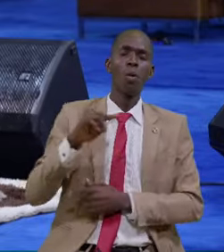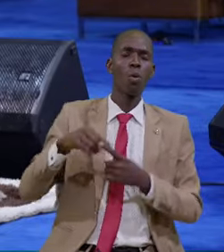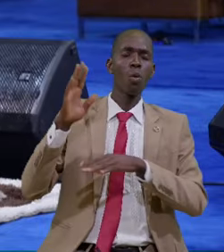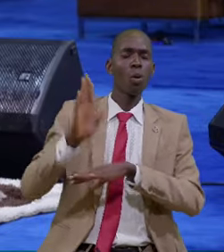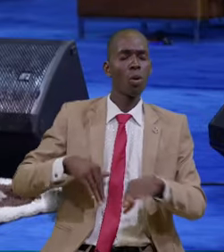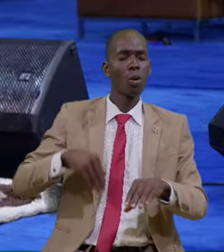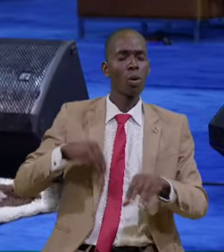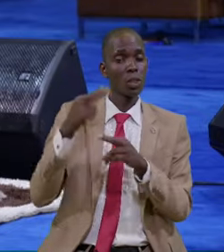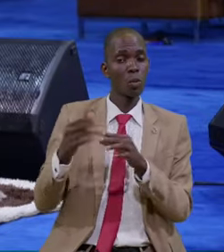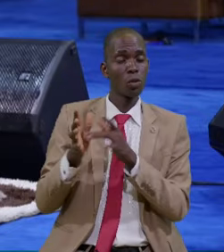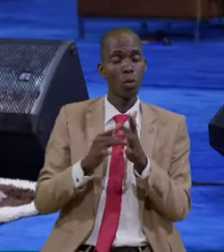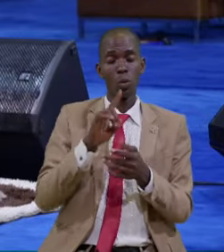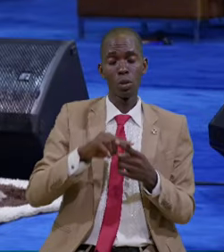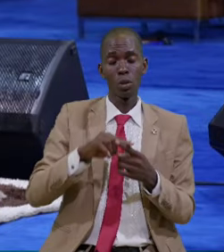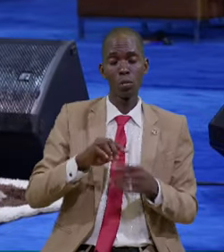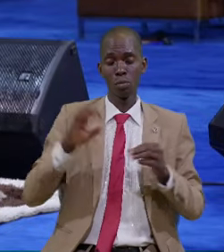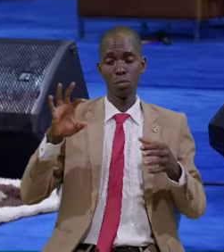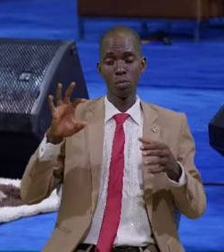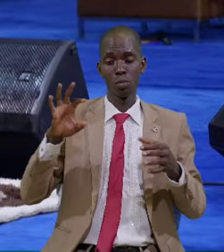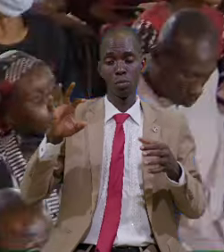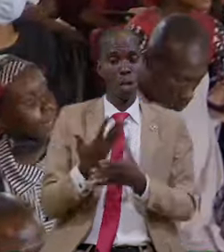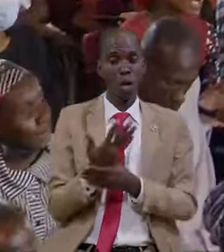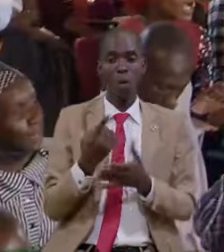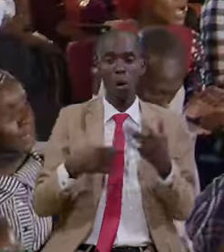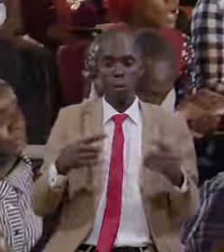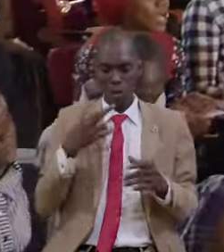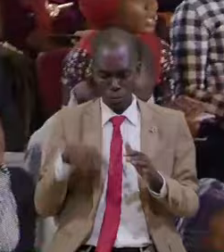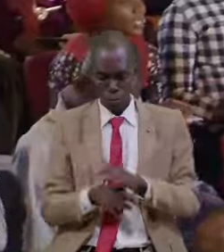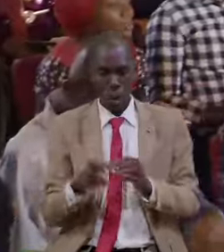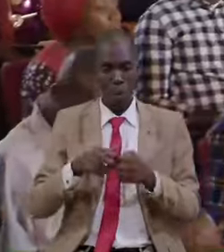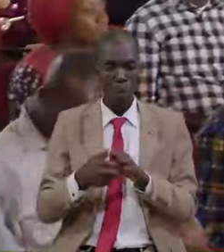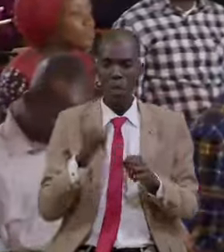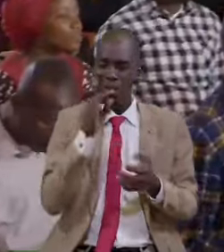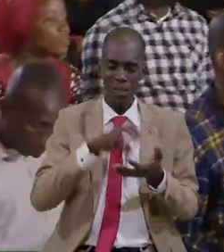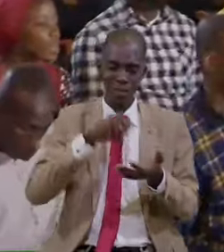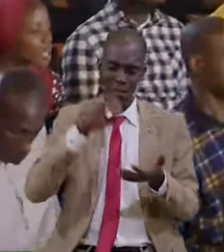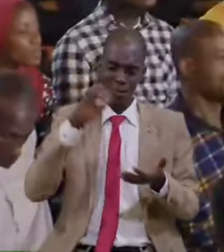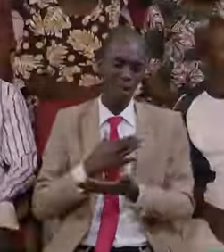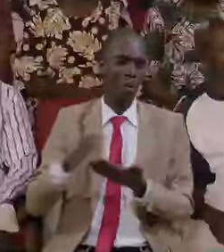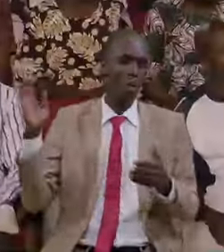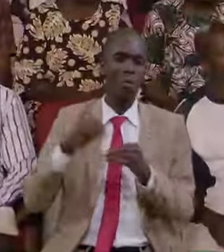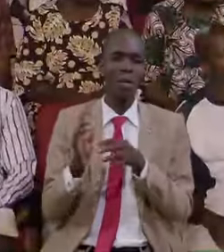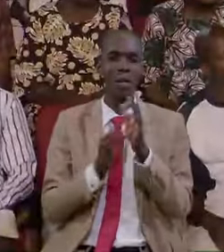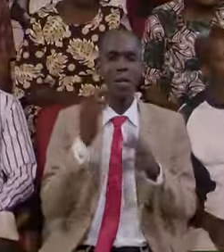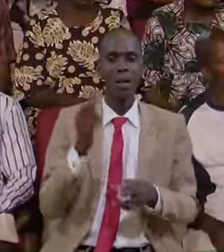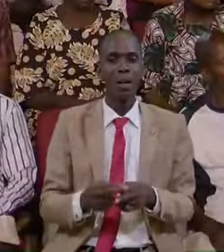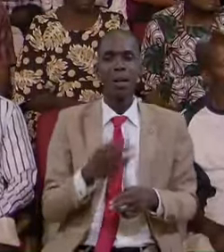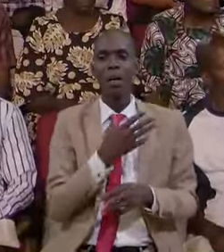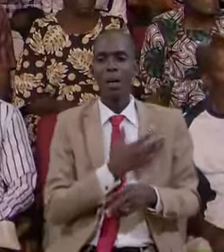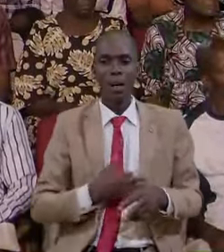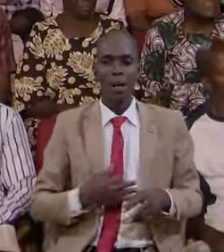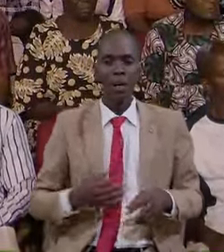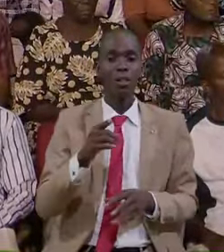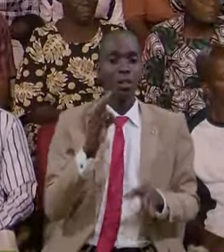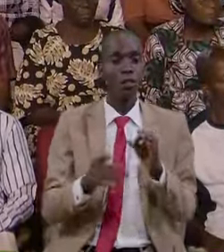remove your hand, the serpent is taken away. The scorpion is taken away. And if they drink any